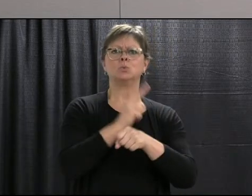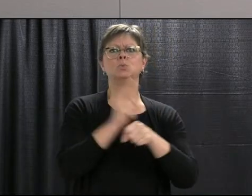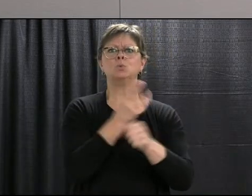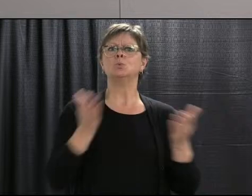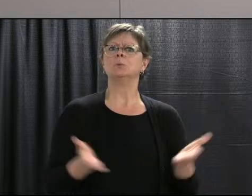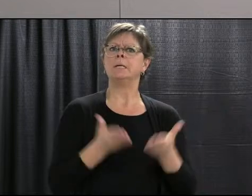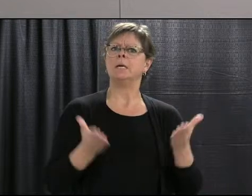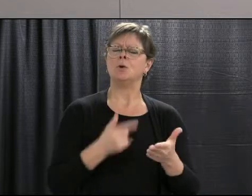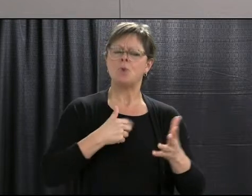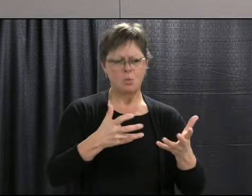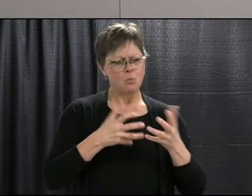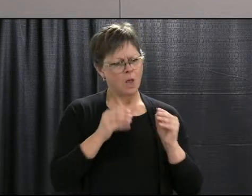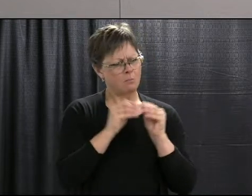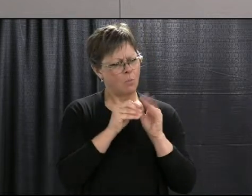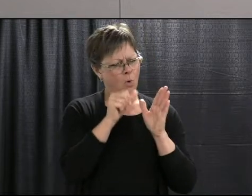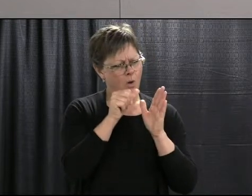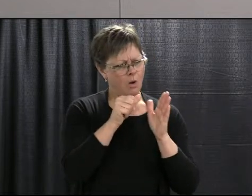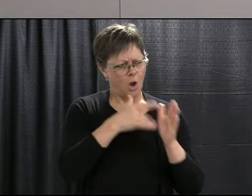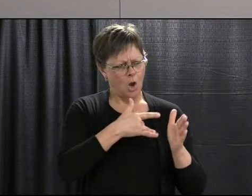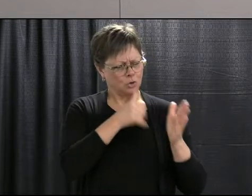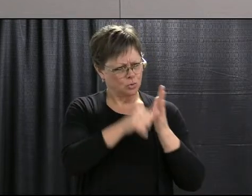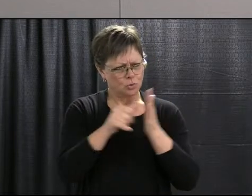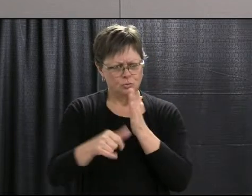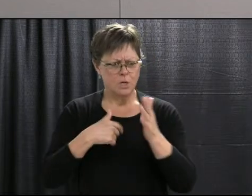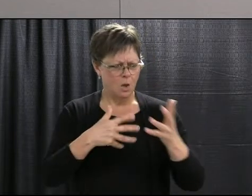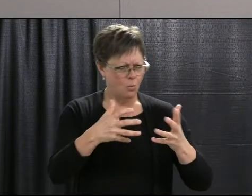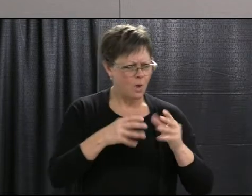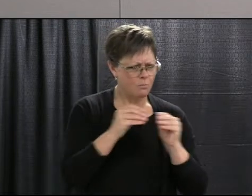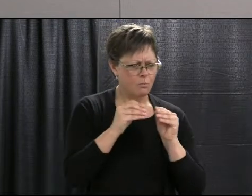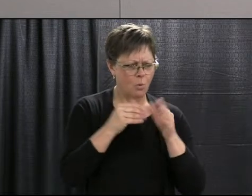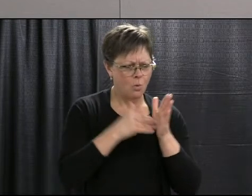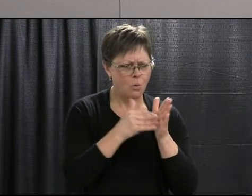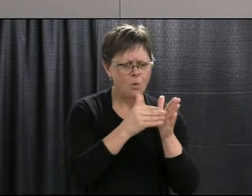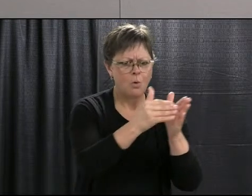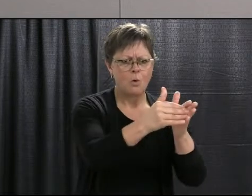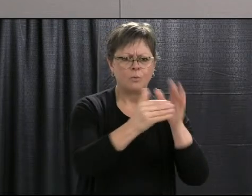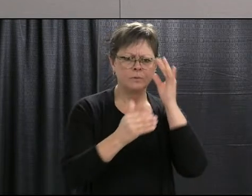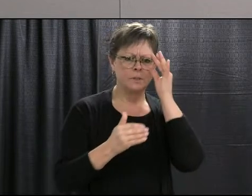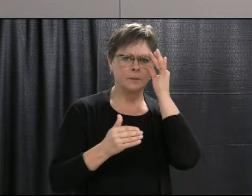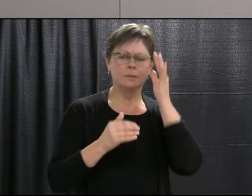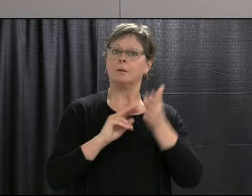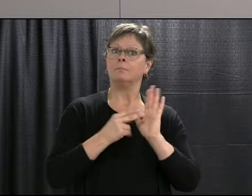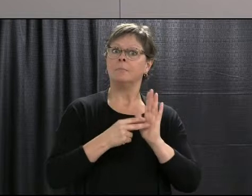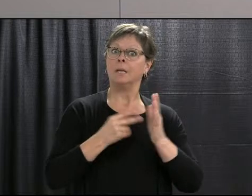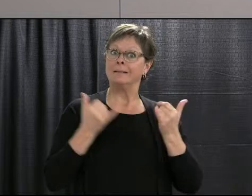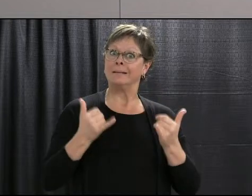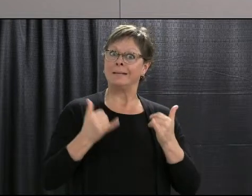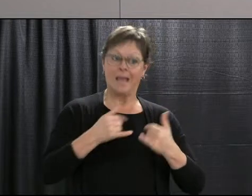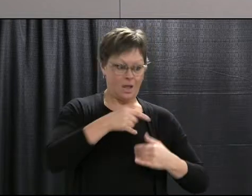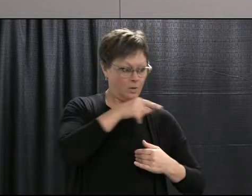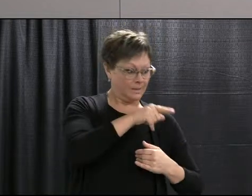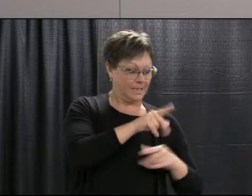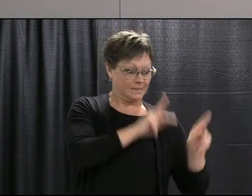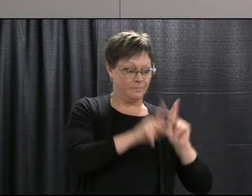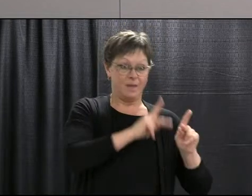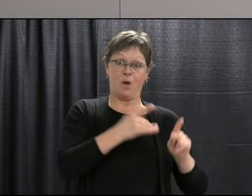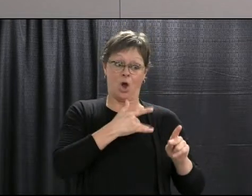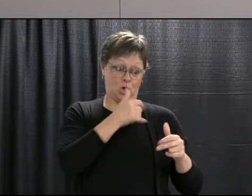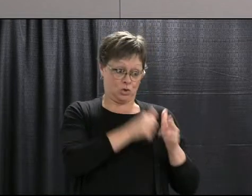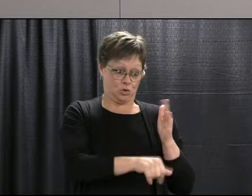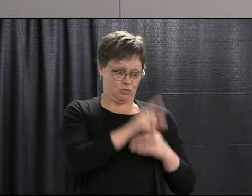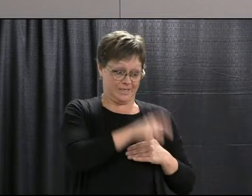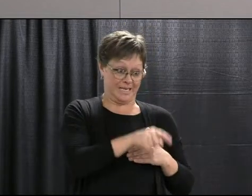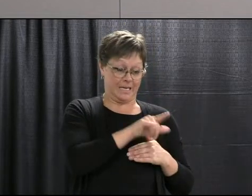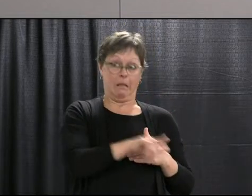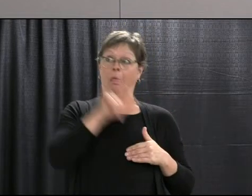delivering more heart operations in this province and to be able to do heart operations that previously we might have had to send those people out. So Dr. Parfrey talked about bring the